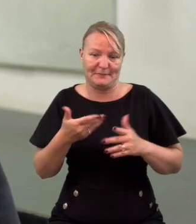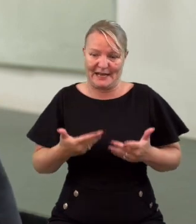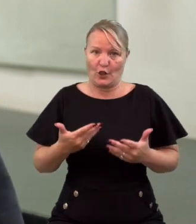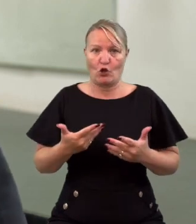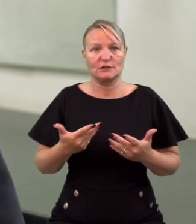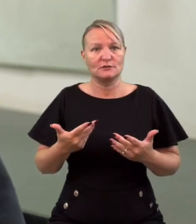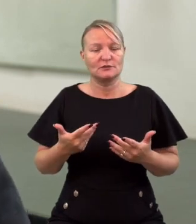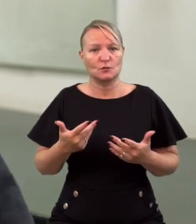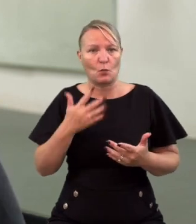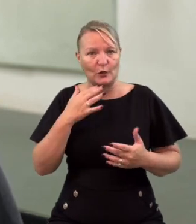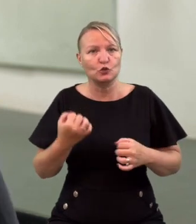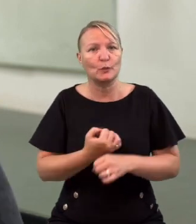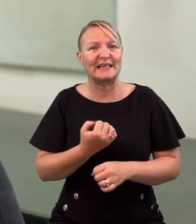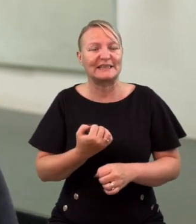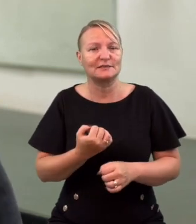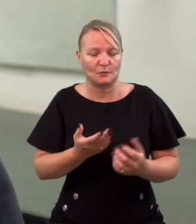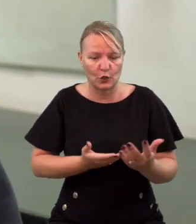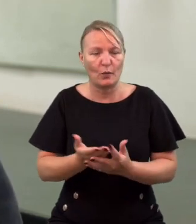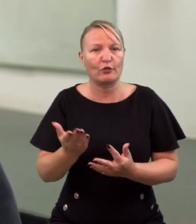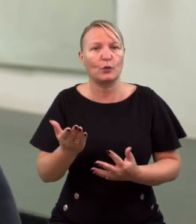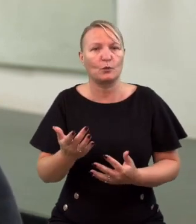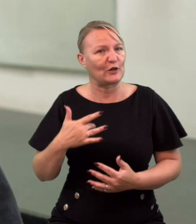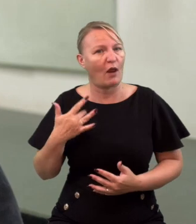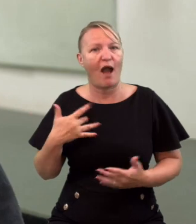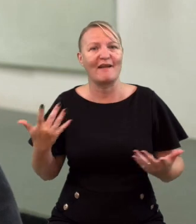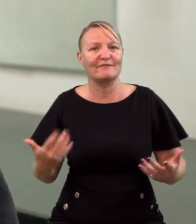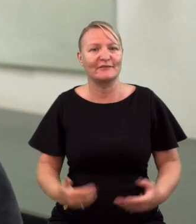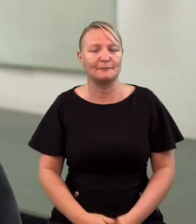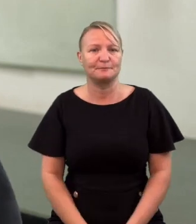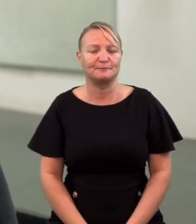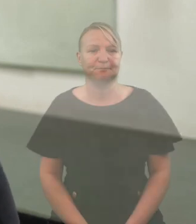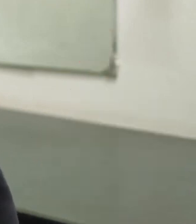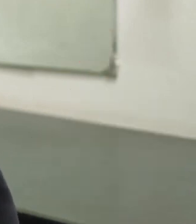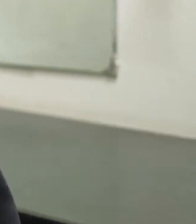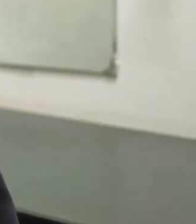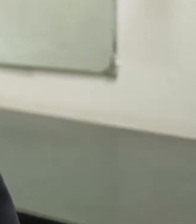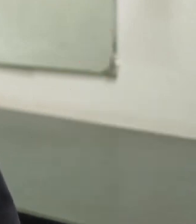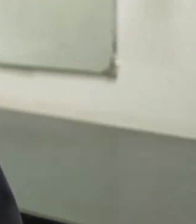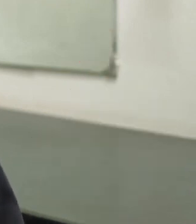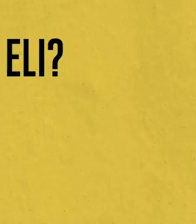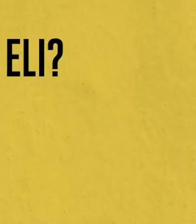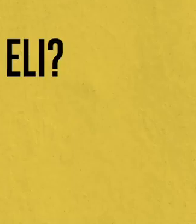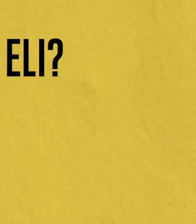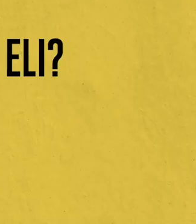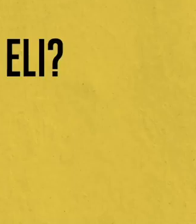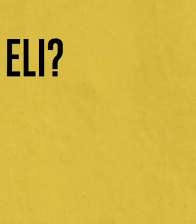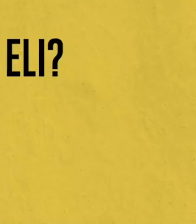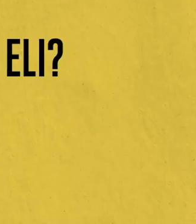that's what we're looking at. We're just looking at a whole bunch of reactions live on stage.